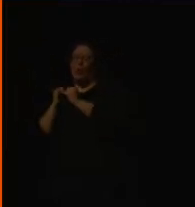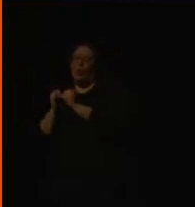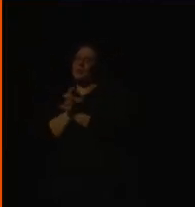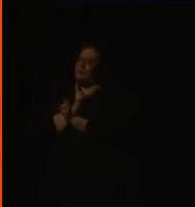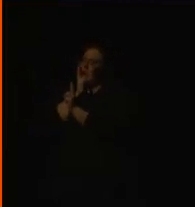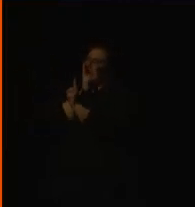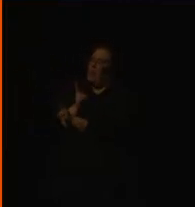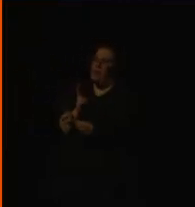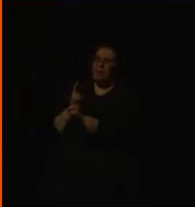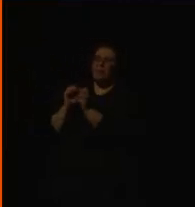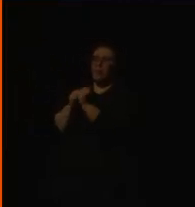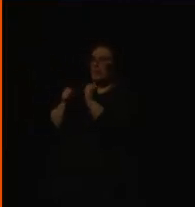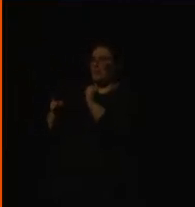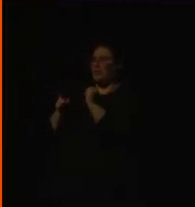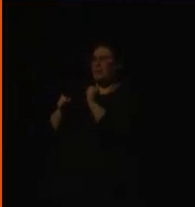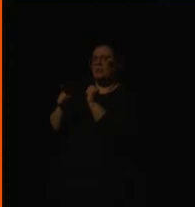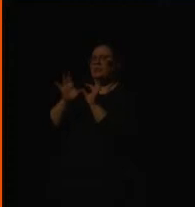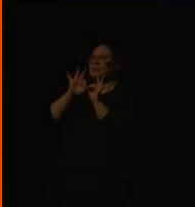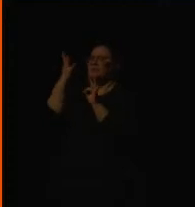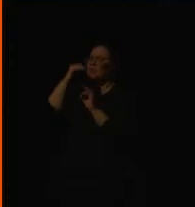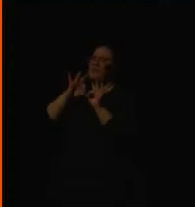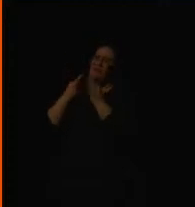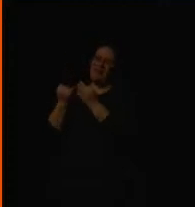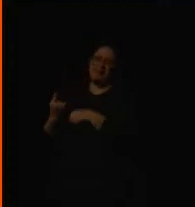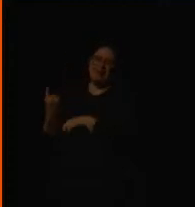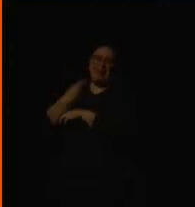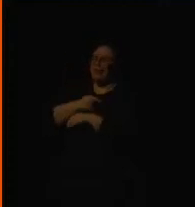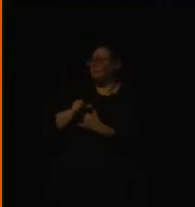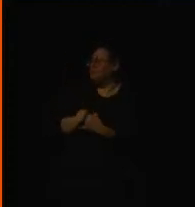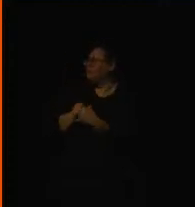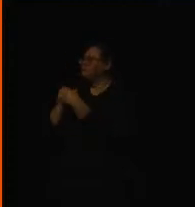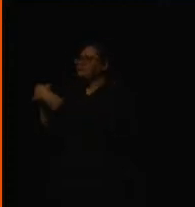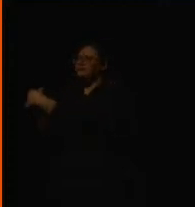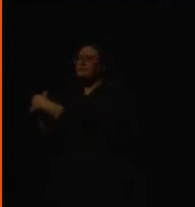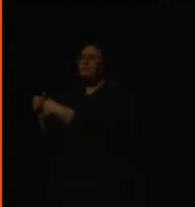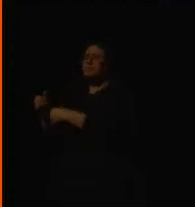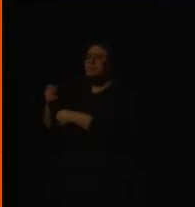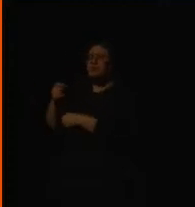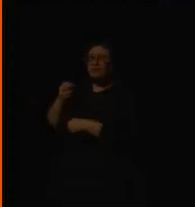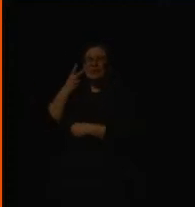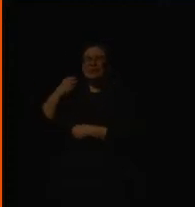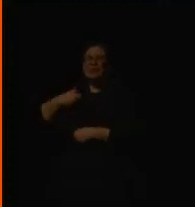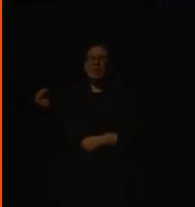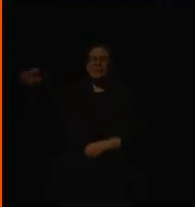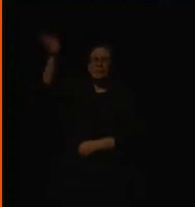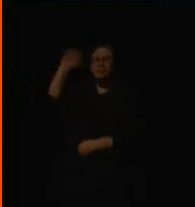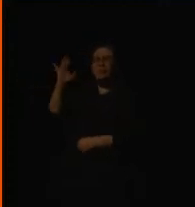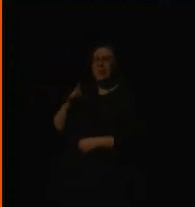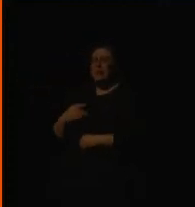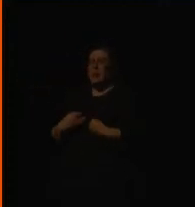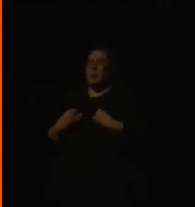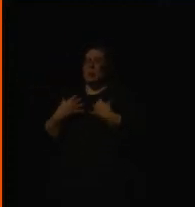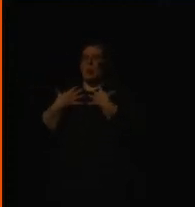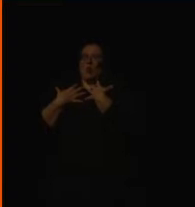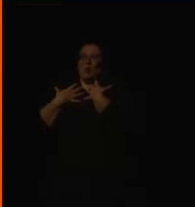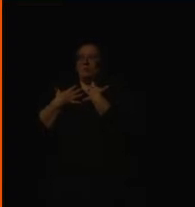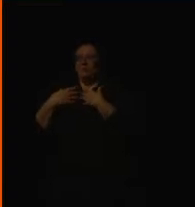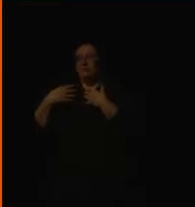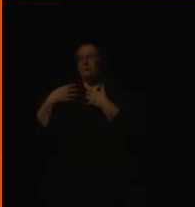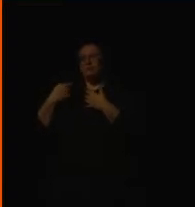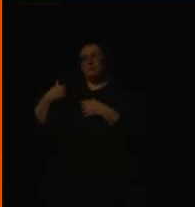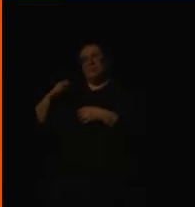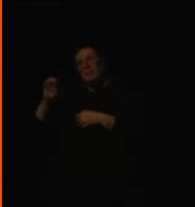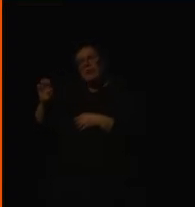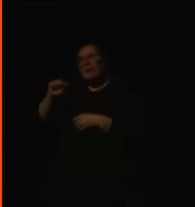to be with him and his beautiful family that day, to hear him speak forcefully, urging us all to be a hero, and